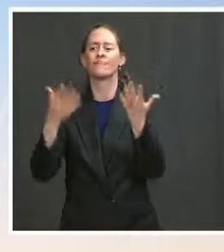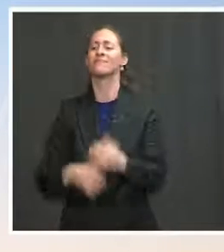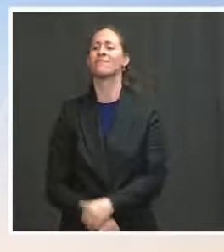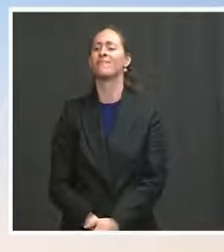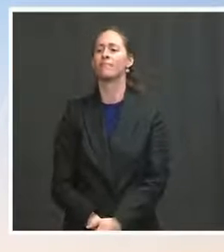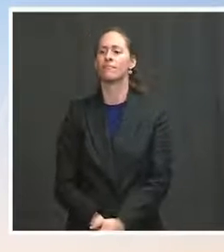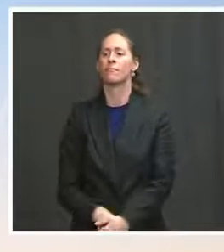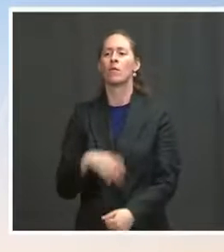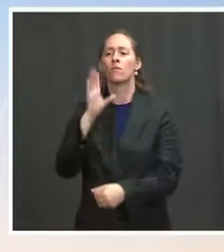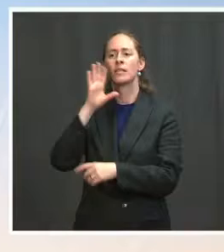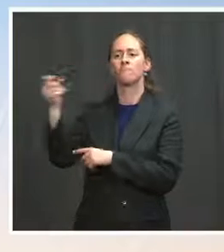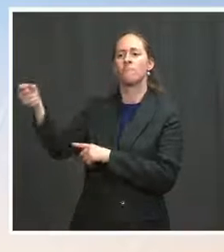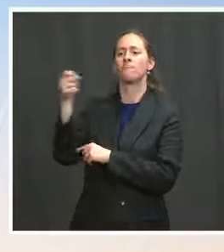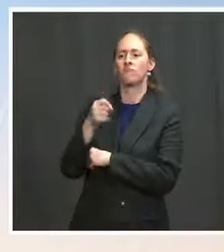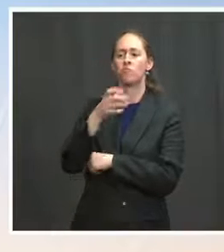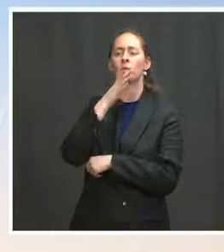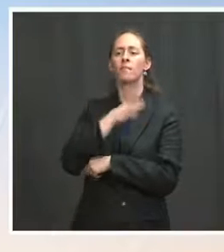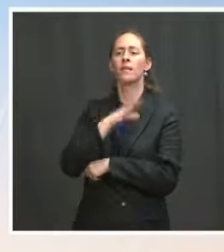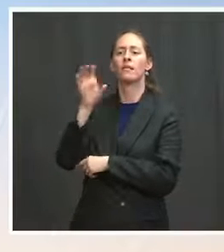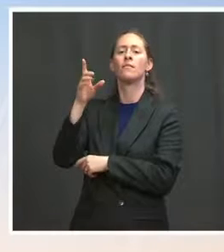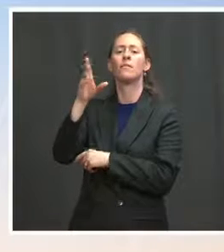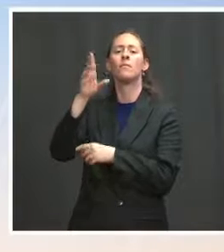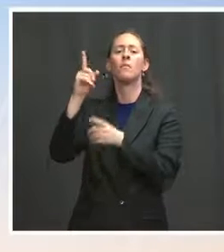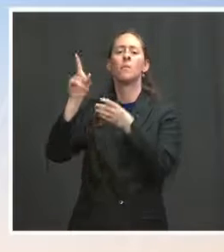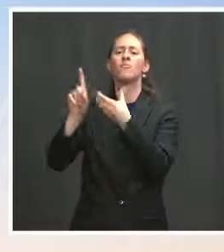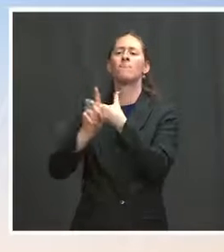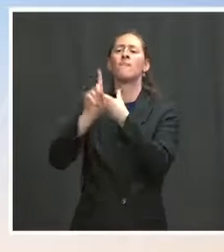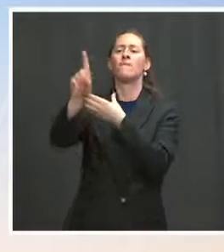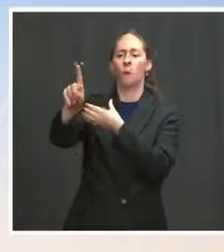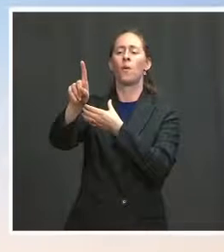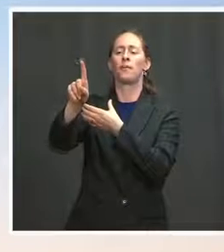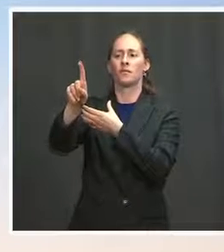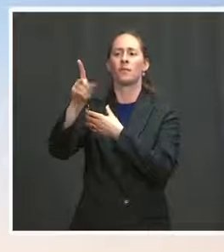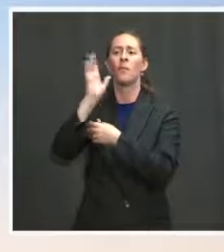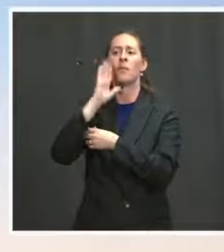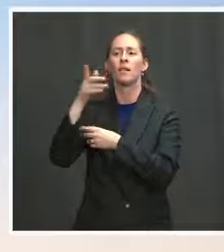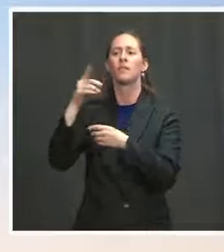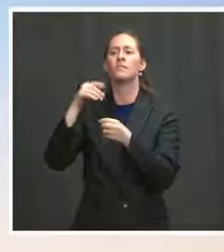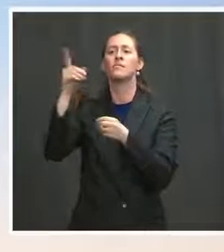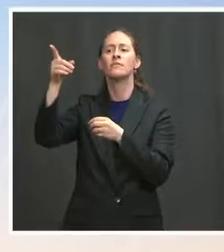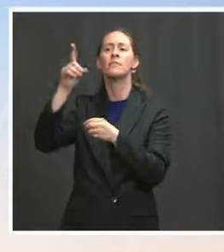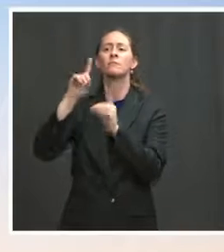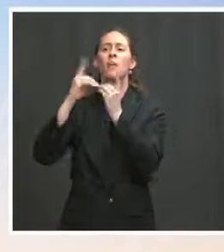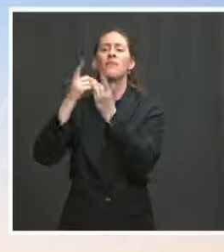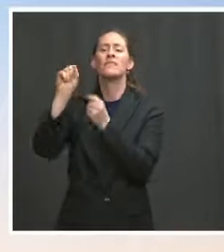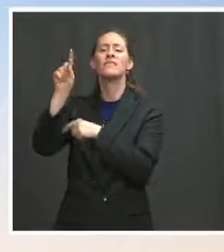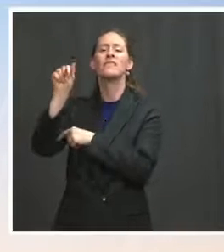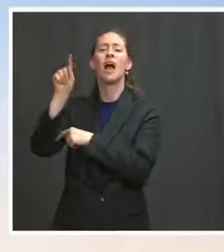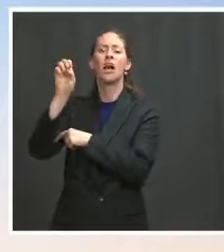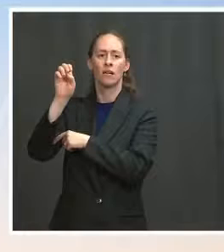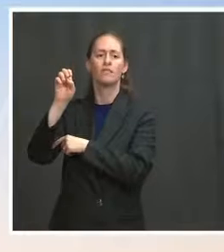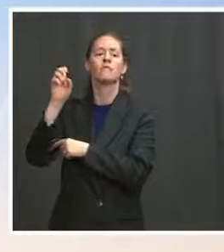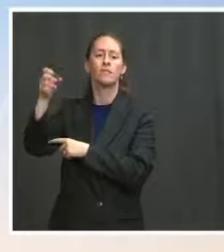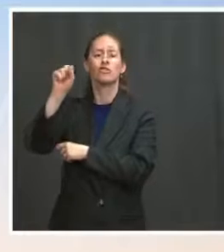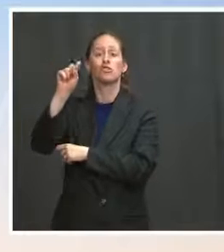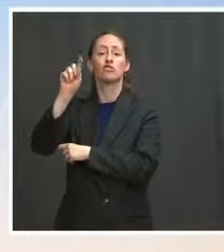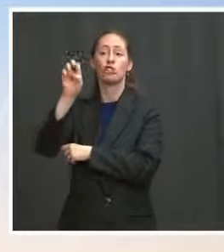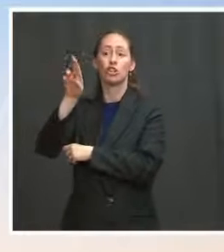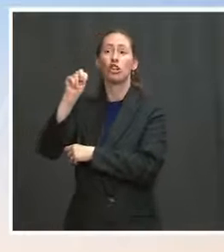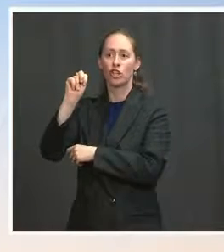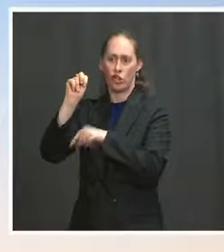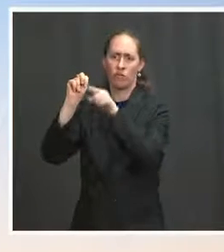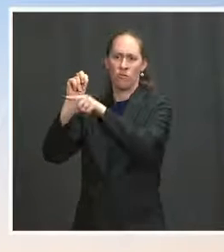envoy to advance the human rights of LGBTQ persons at the Department of State, a role, just to make the connection here, that will be critical